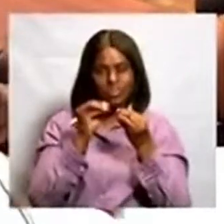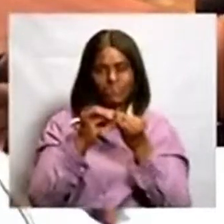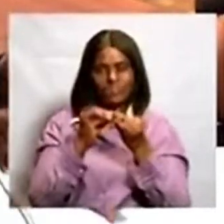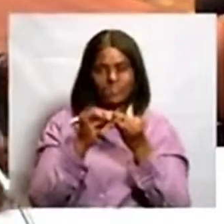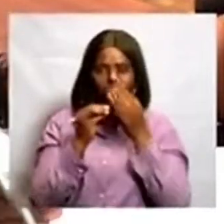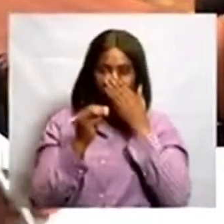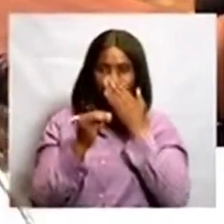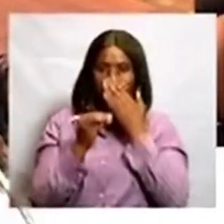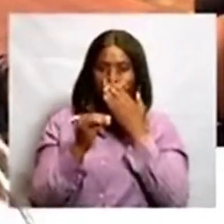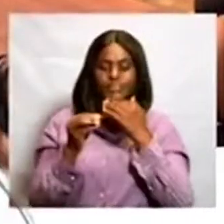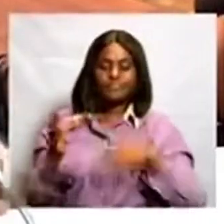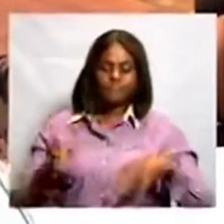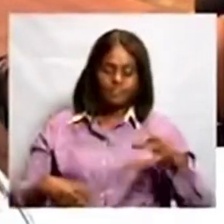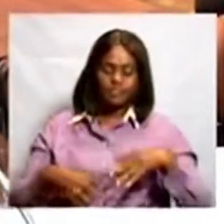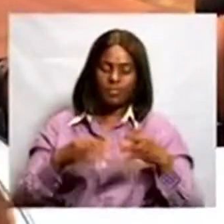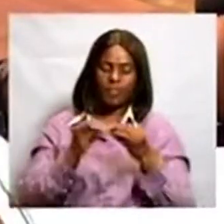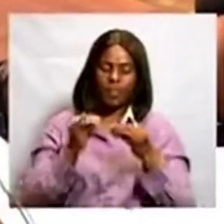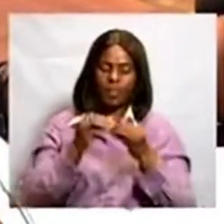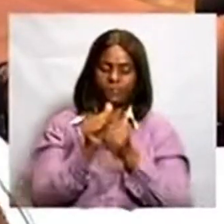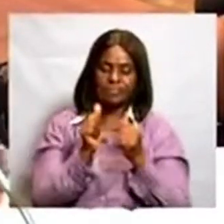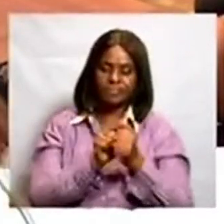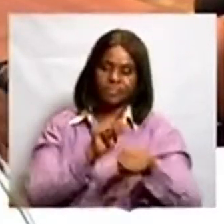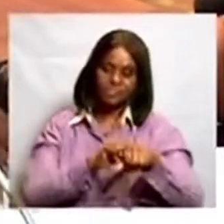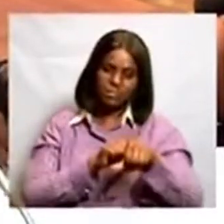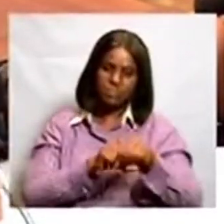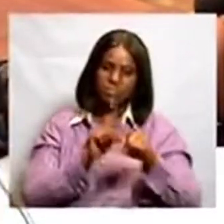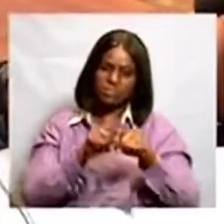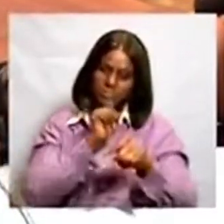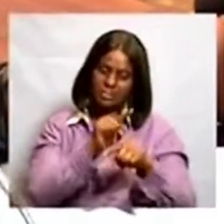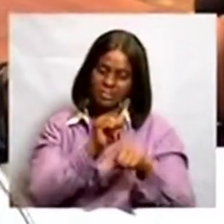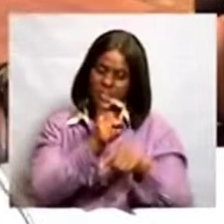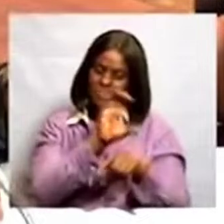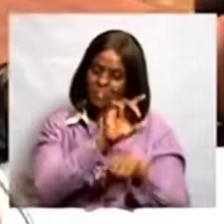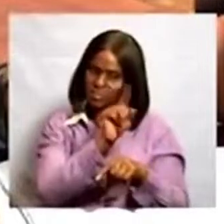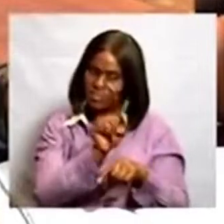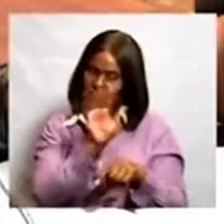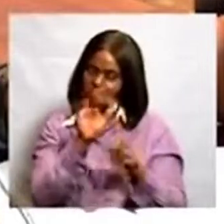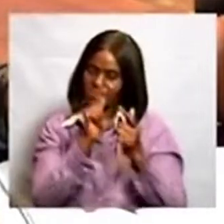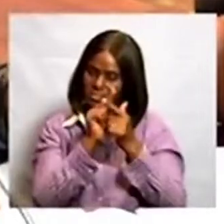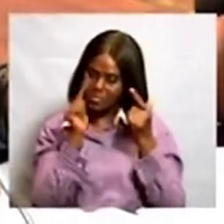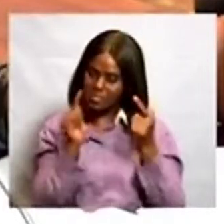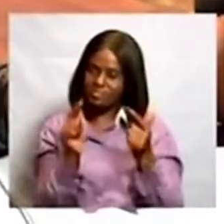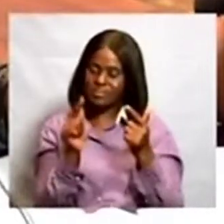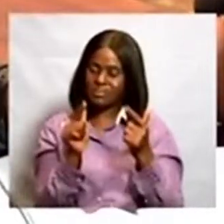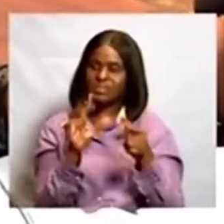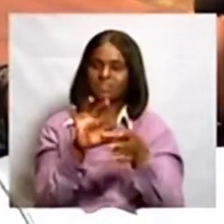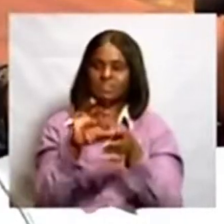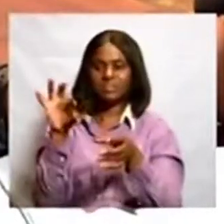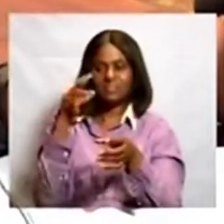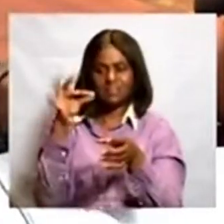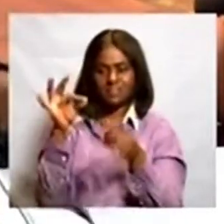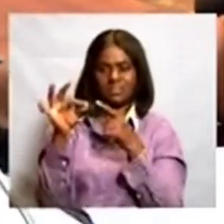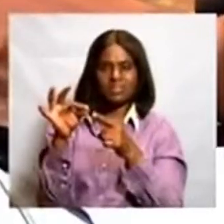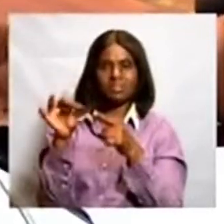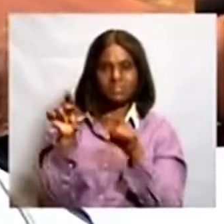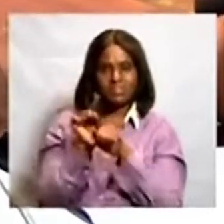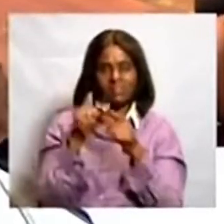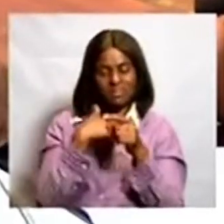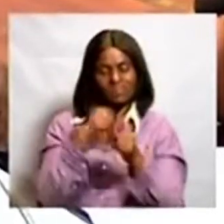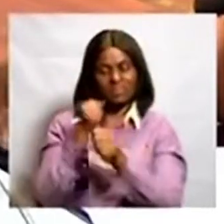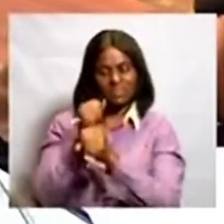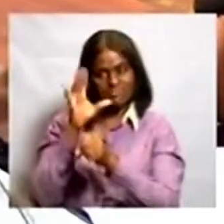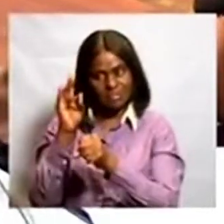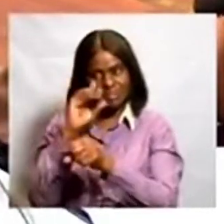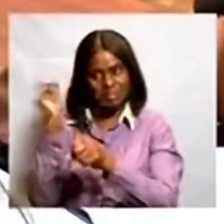clients complained about the time frame being less, but ECZ is your major stakeholder. It's got grade 7,